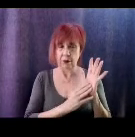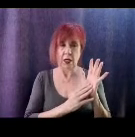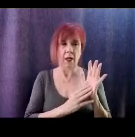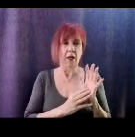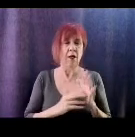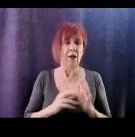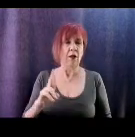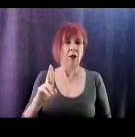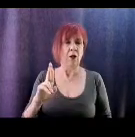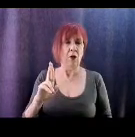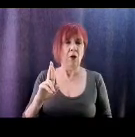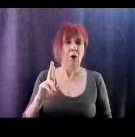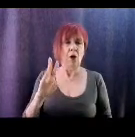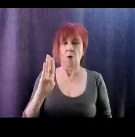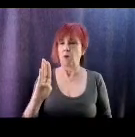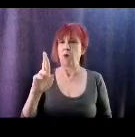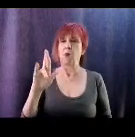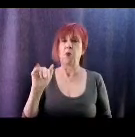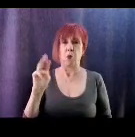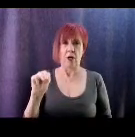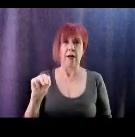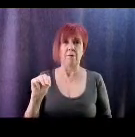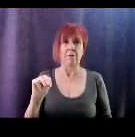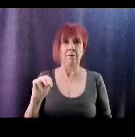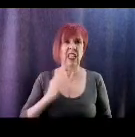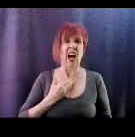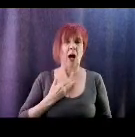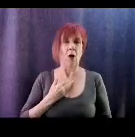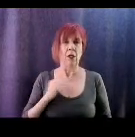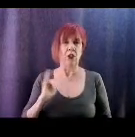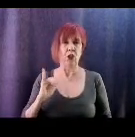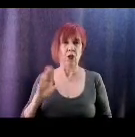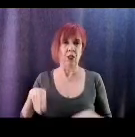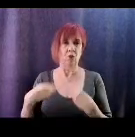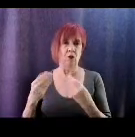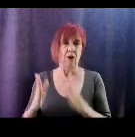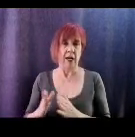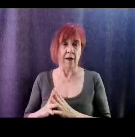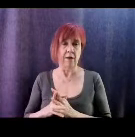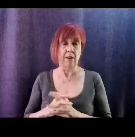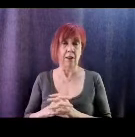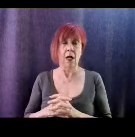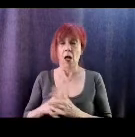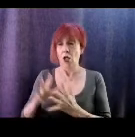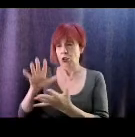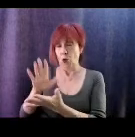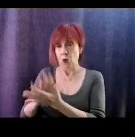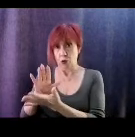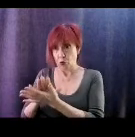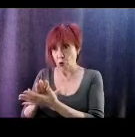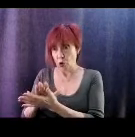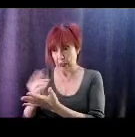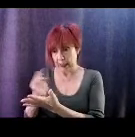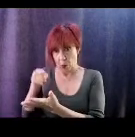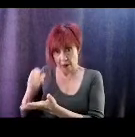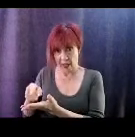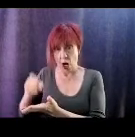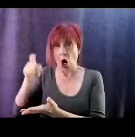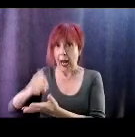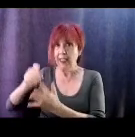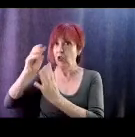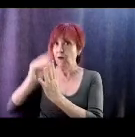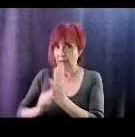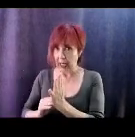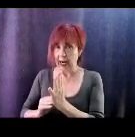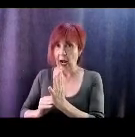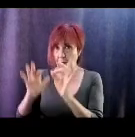insurance providers. Is responsibility of somebody from the school to fill out the form. It has to be done on an annual